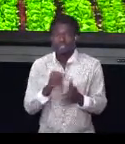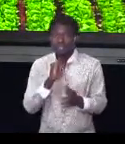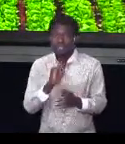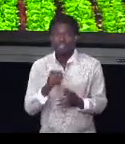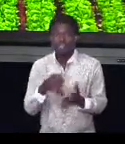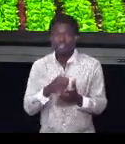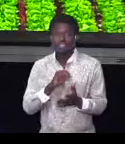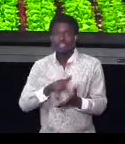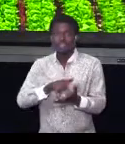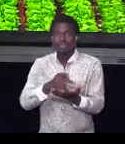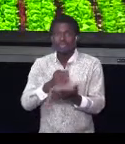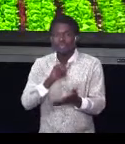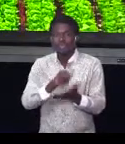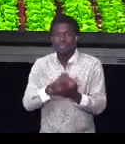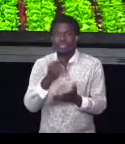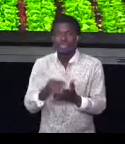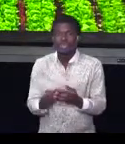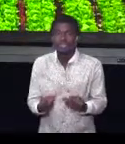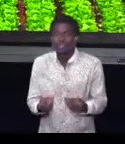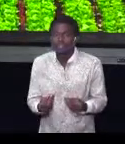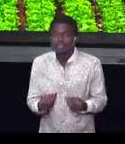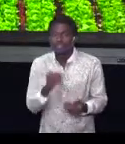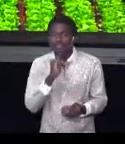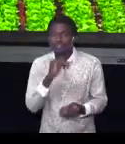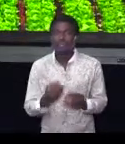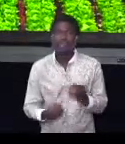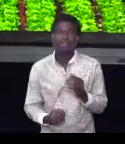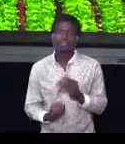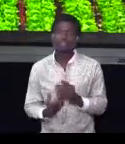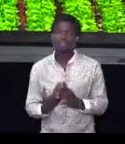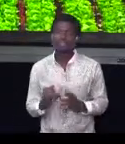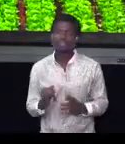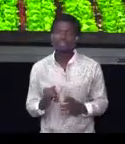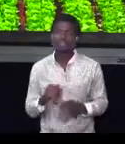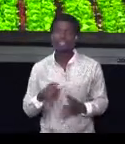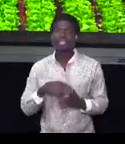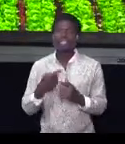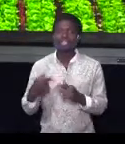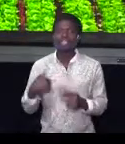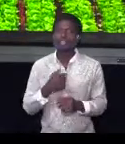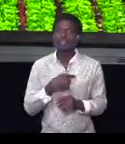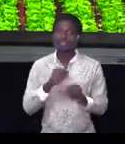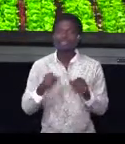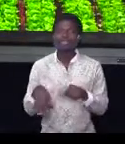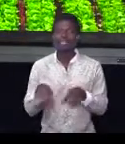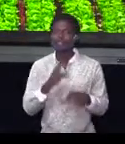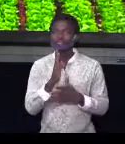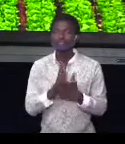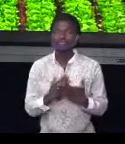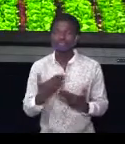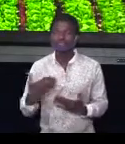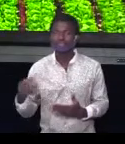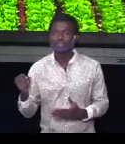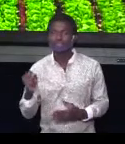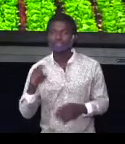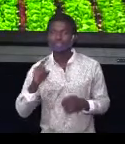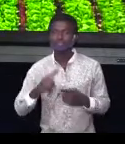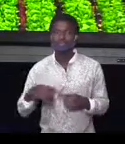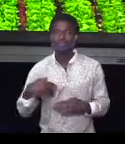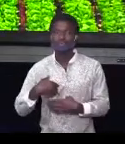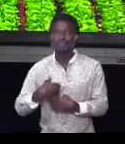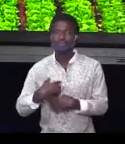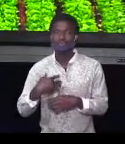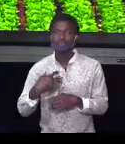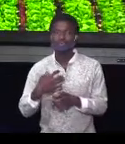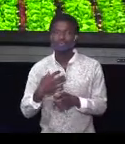is a proof that the soil is fertile. Then we can also do some certain things to make